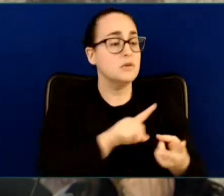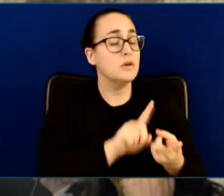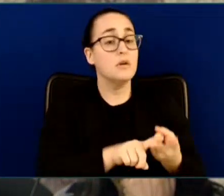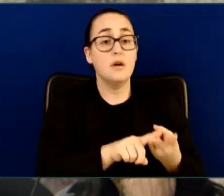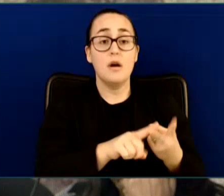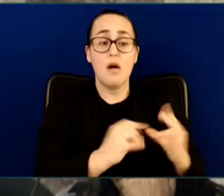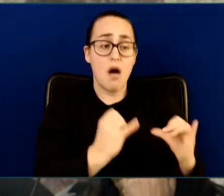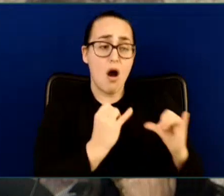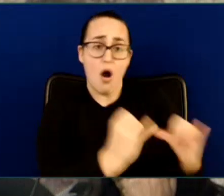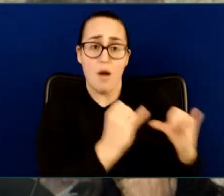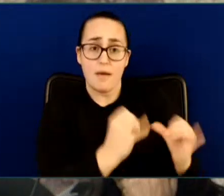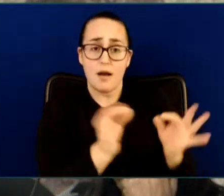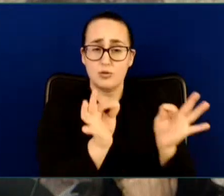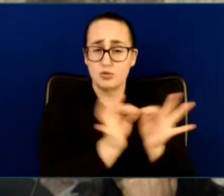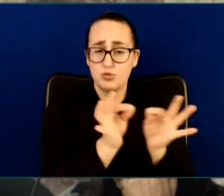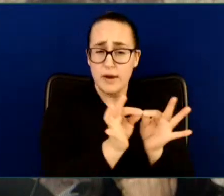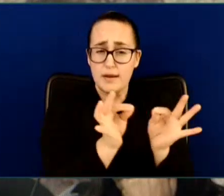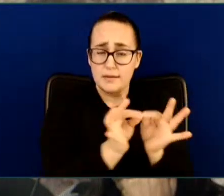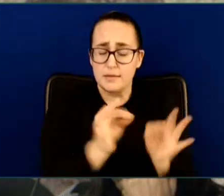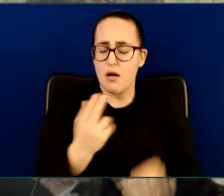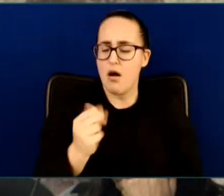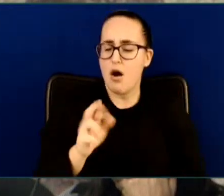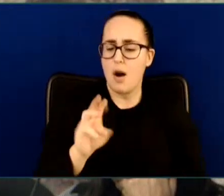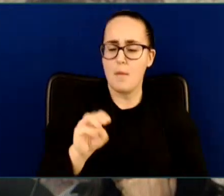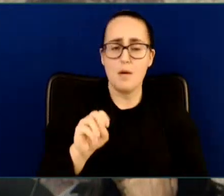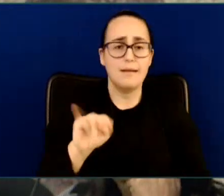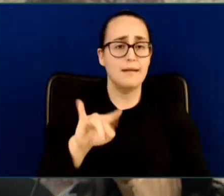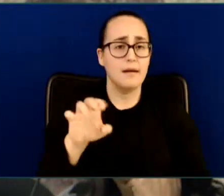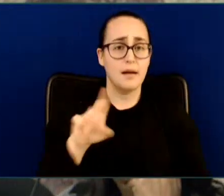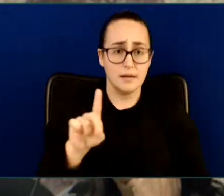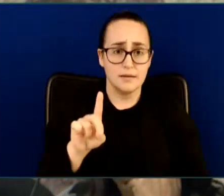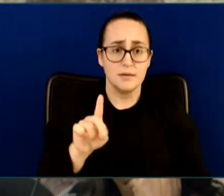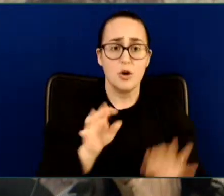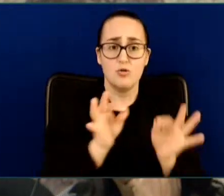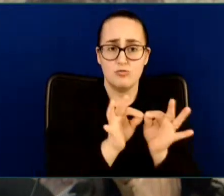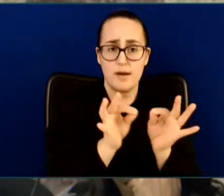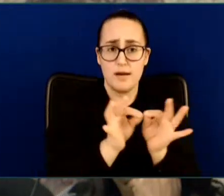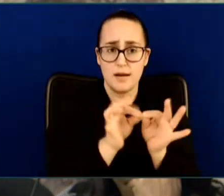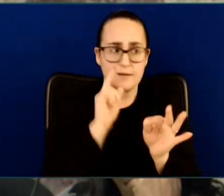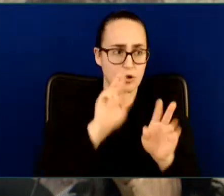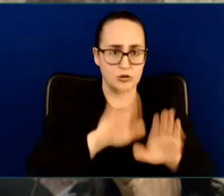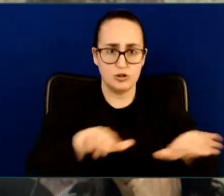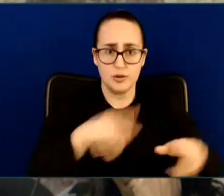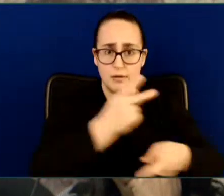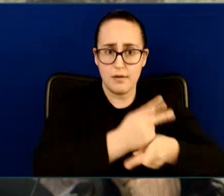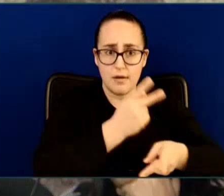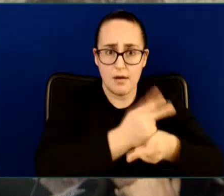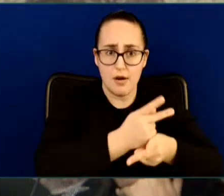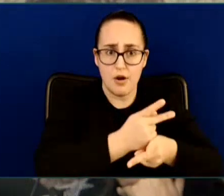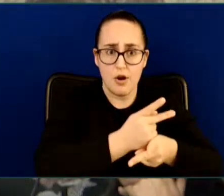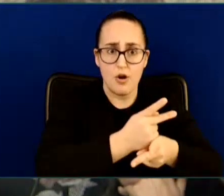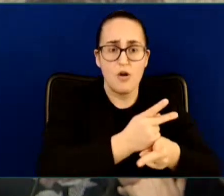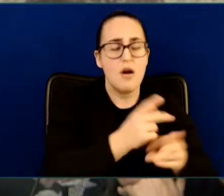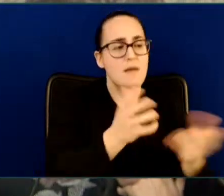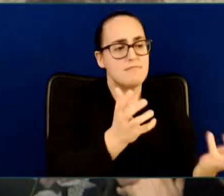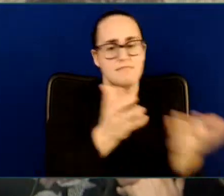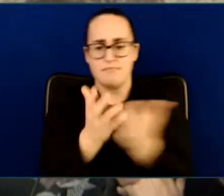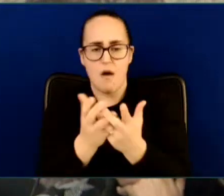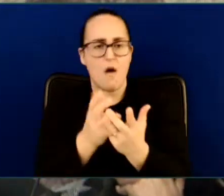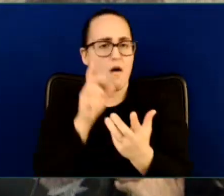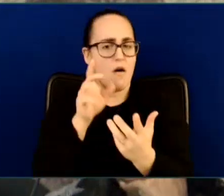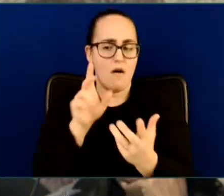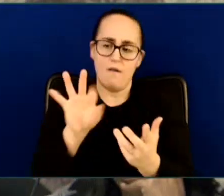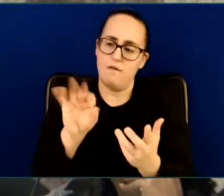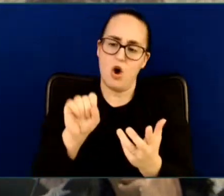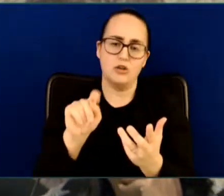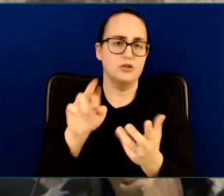in out-of-care placements we're now seeing increasing because we harmonised the rates with foster carers, and we increased those in the recent